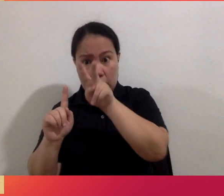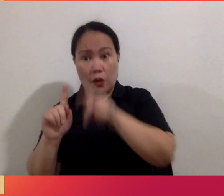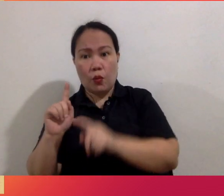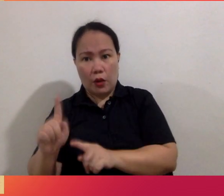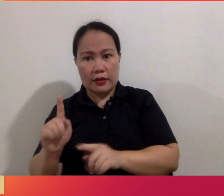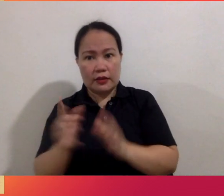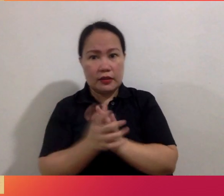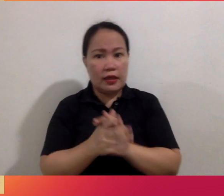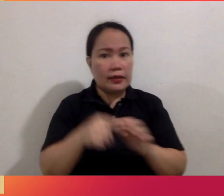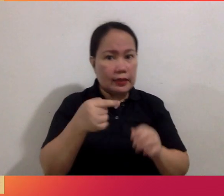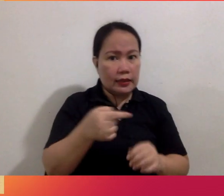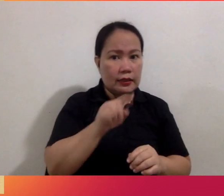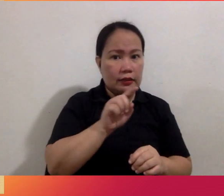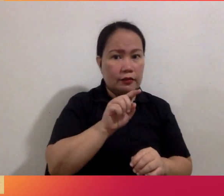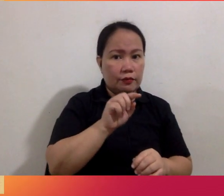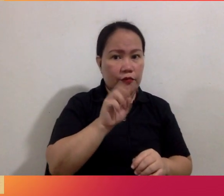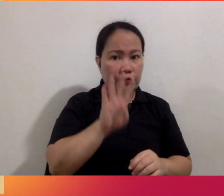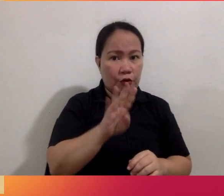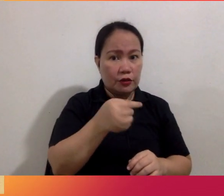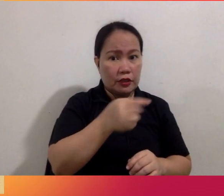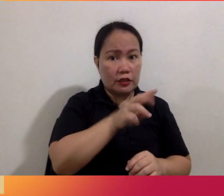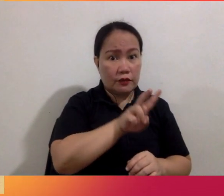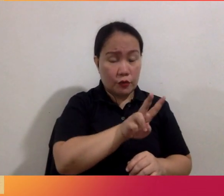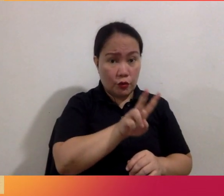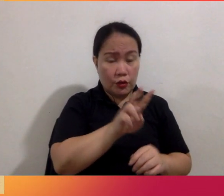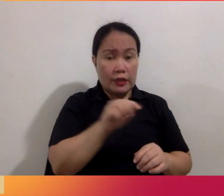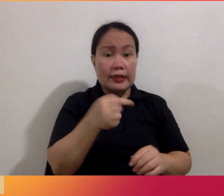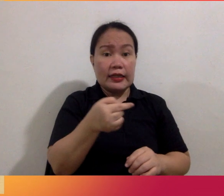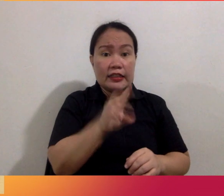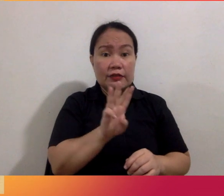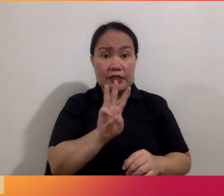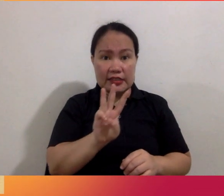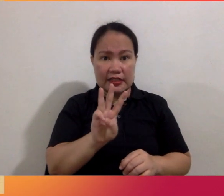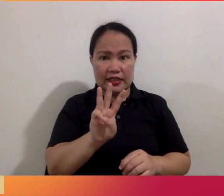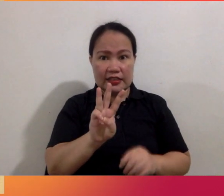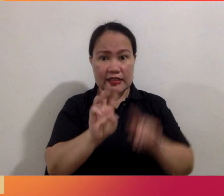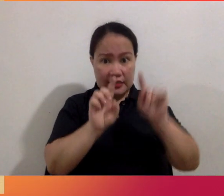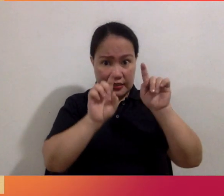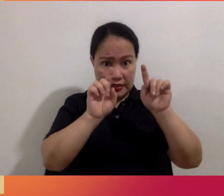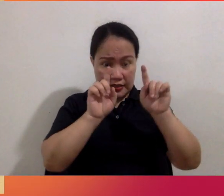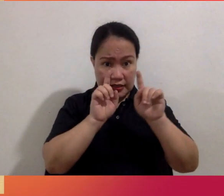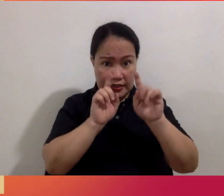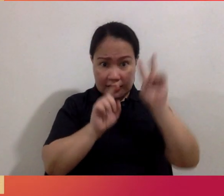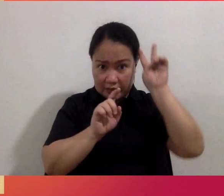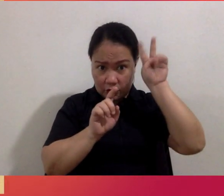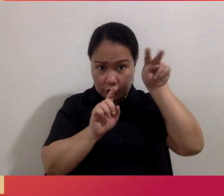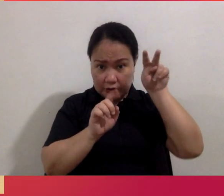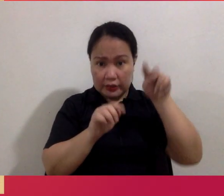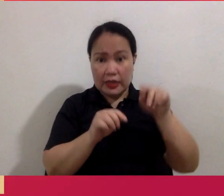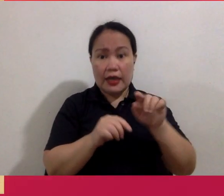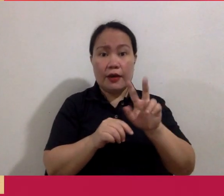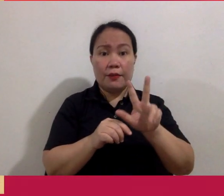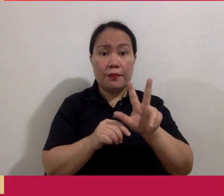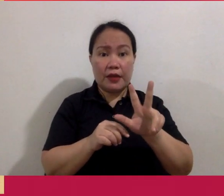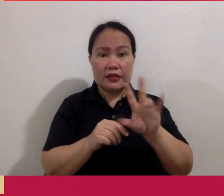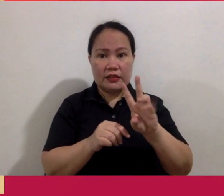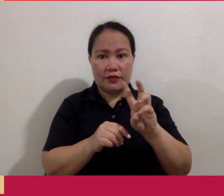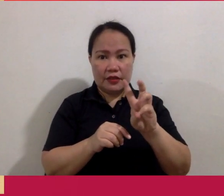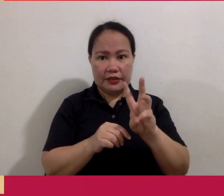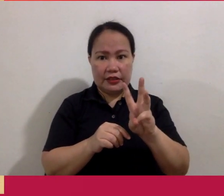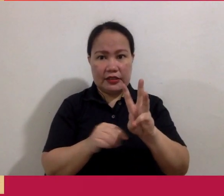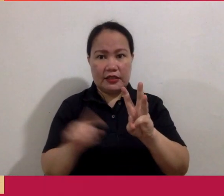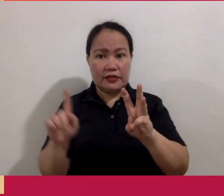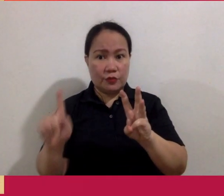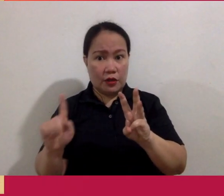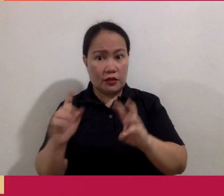is 1. And negative 4 minus 2 squared, that is negative 6. Negative 6 times negative 6, that is